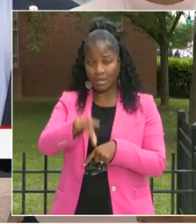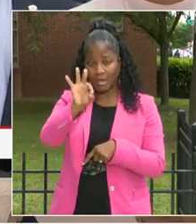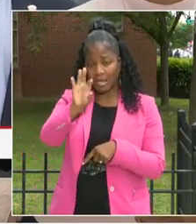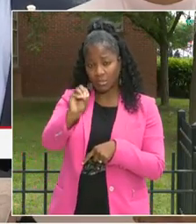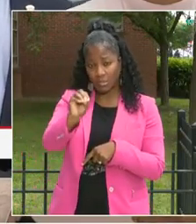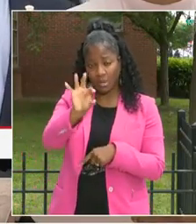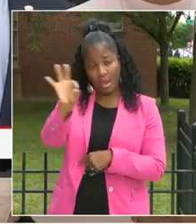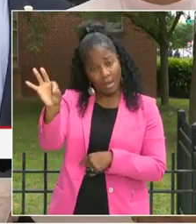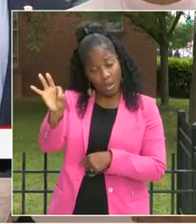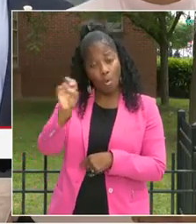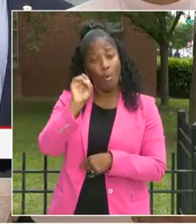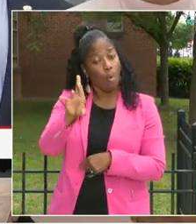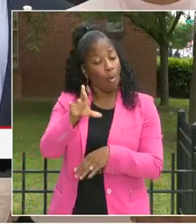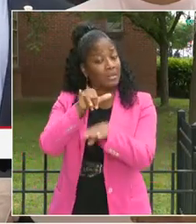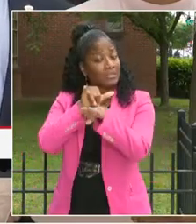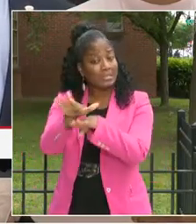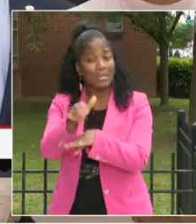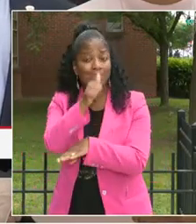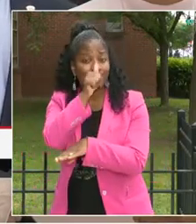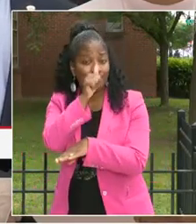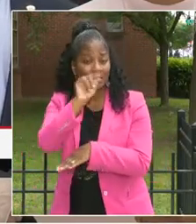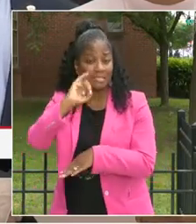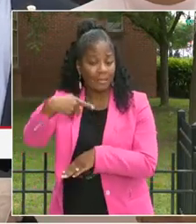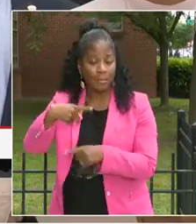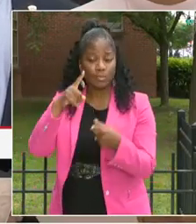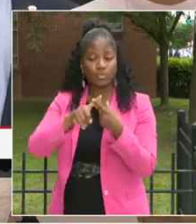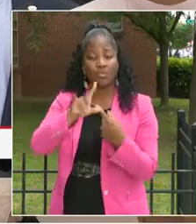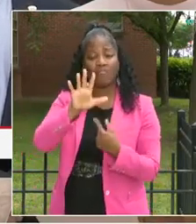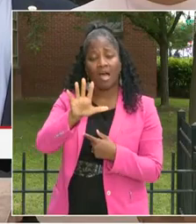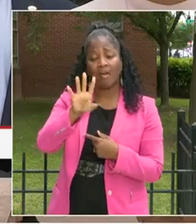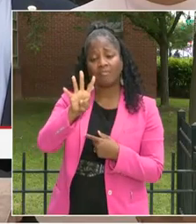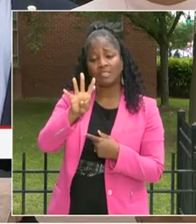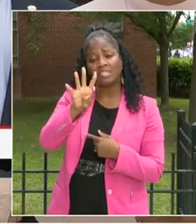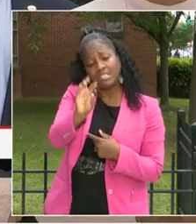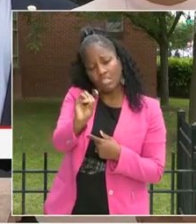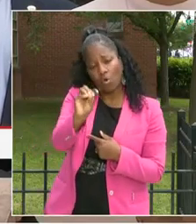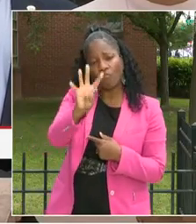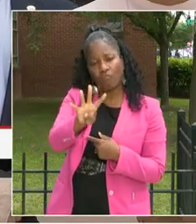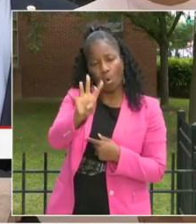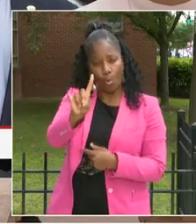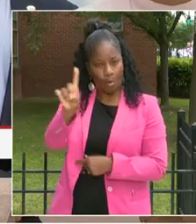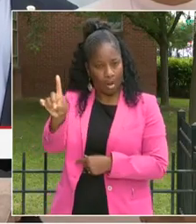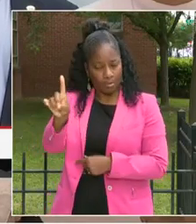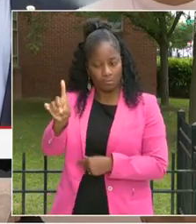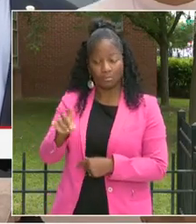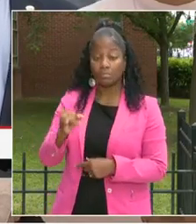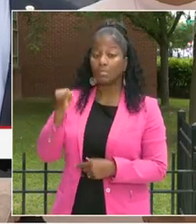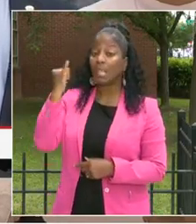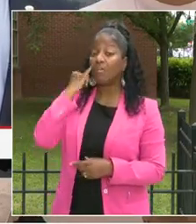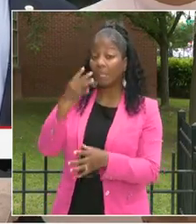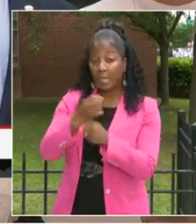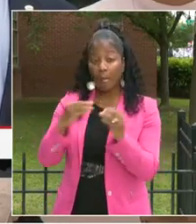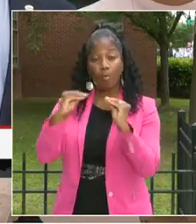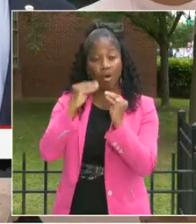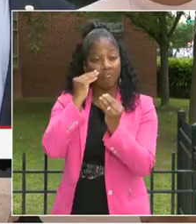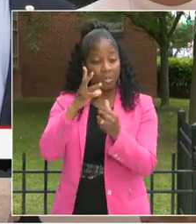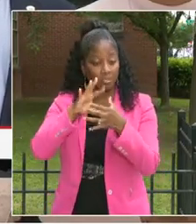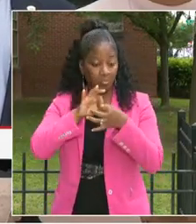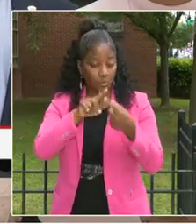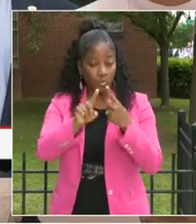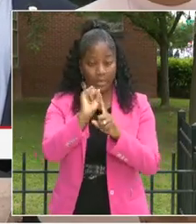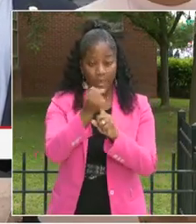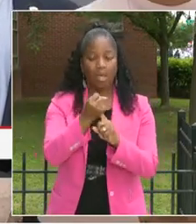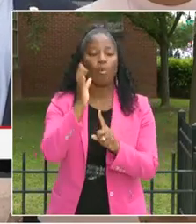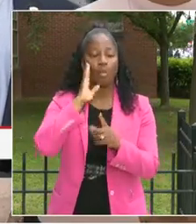202-727-9099, or they can send us a text tip to 50411. As soon as we have more information on the case, we will share that